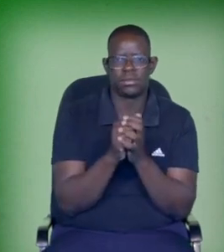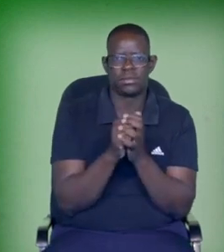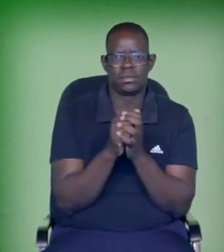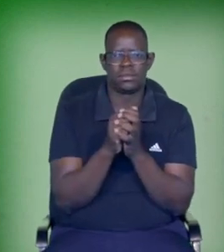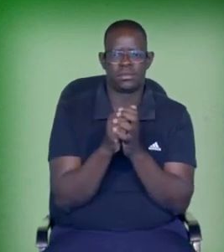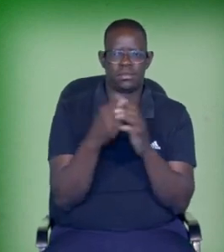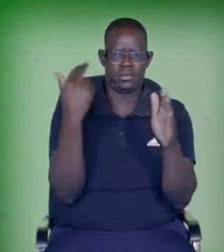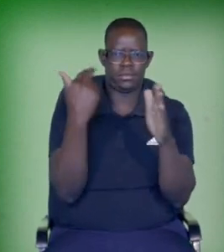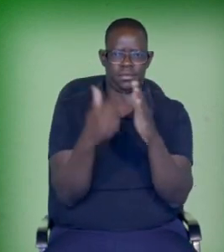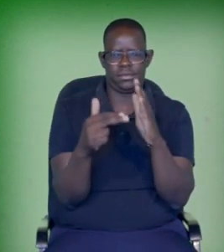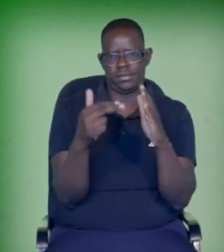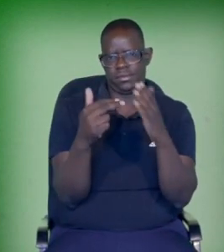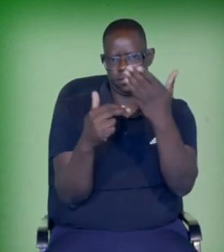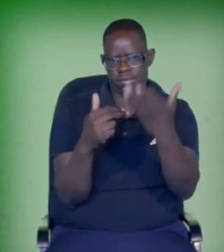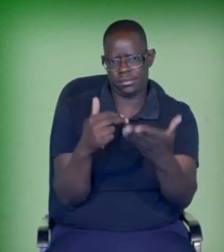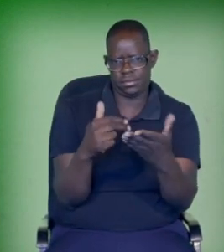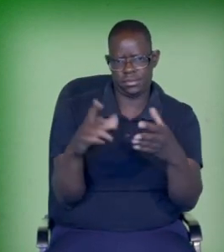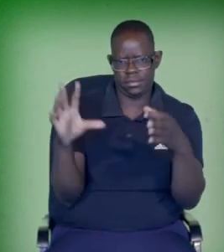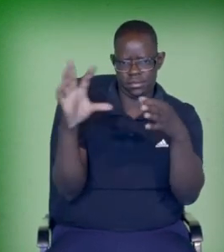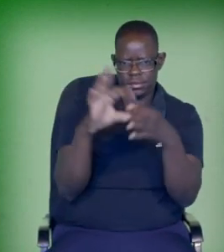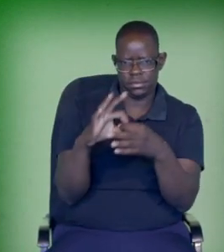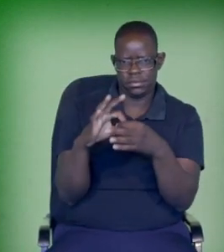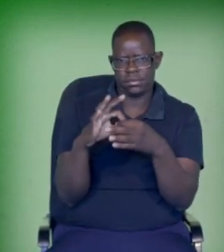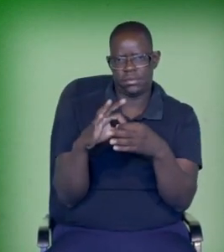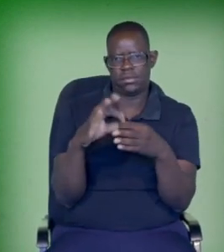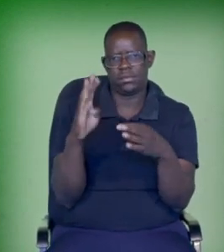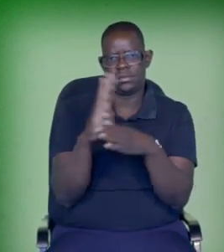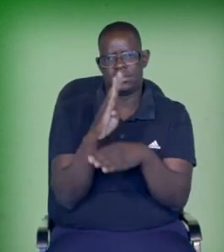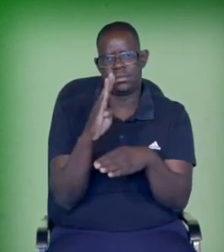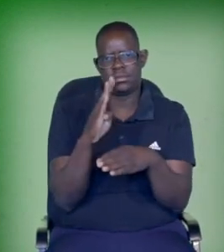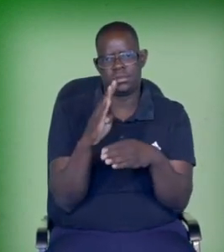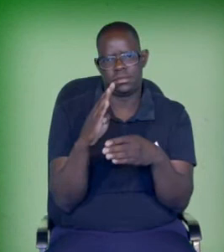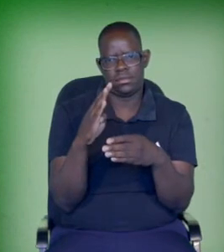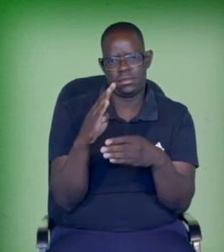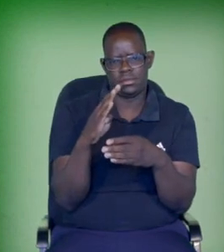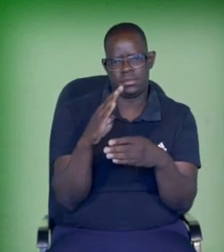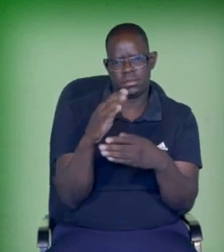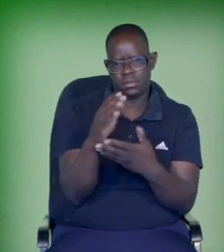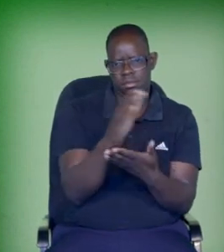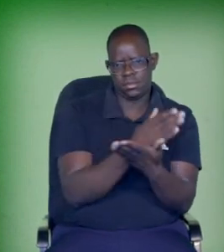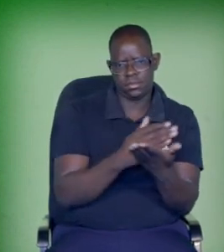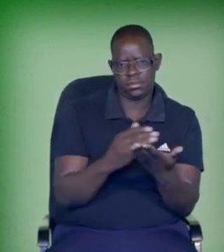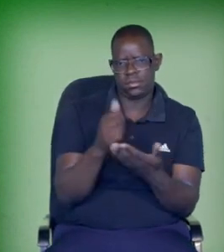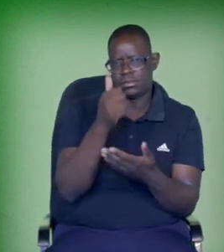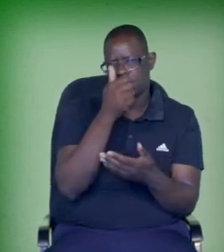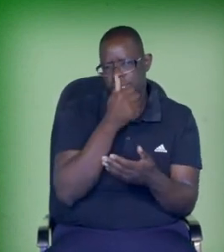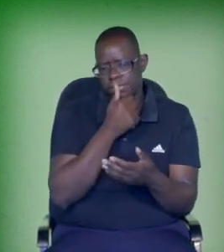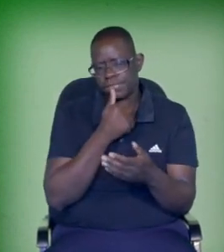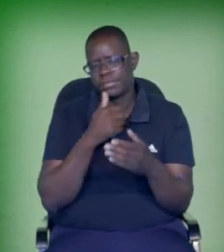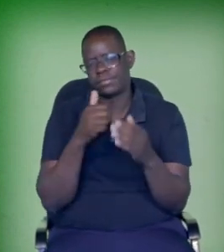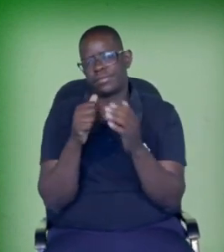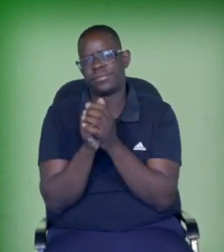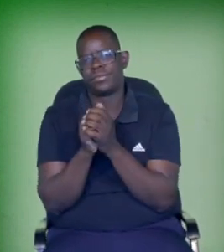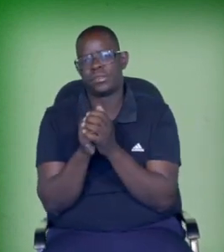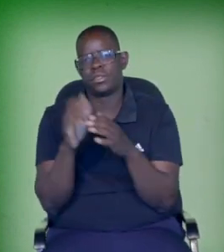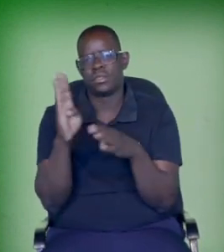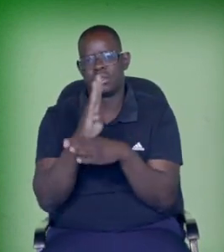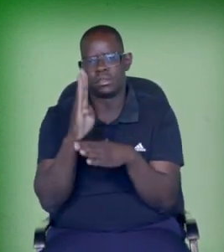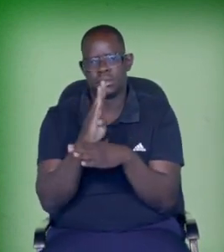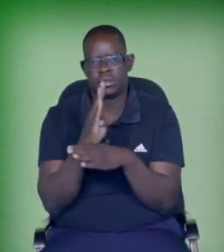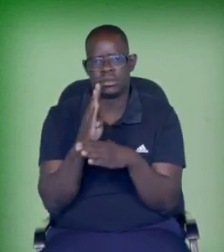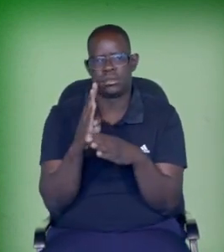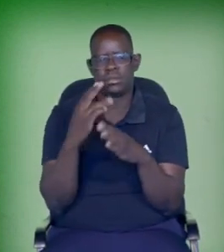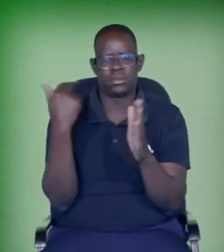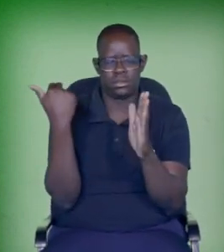of these companies. The joint owners of the companies are called shareholders. The private limited company is a business with